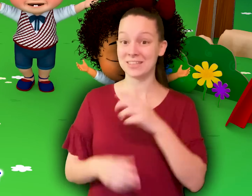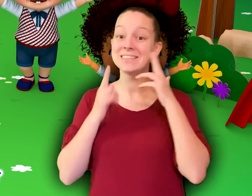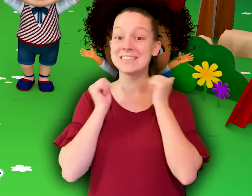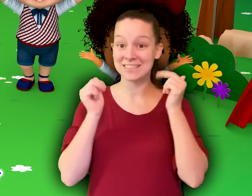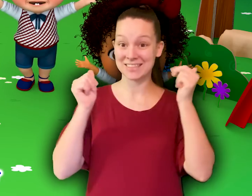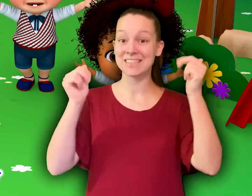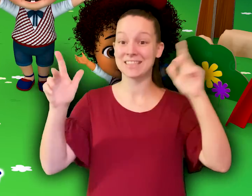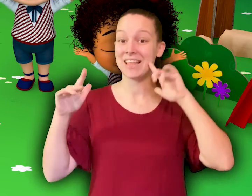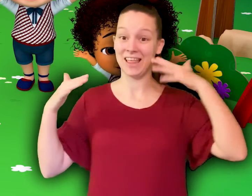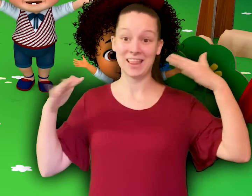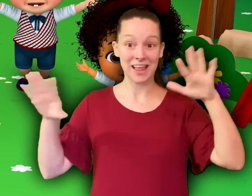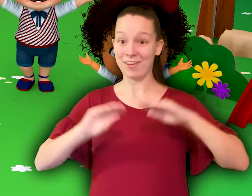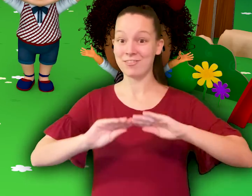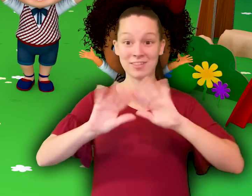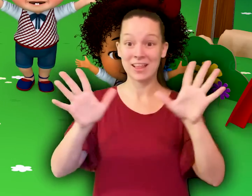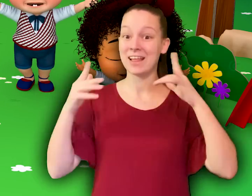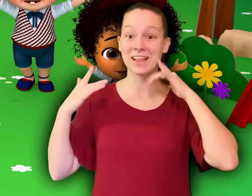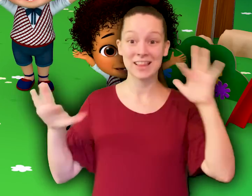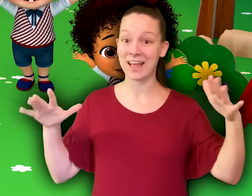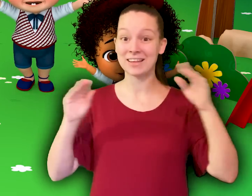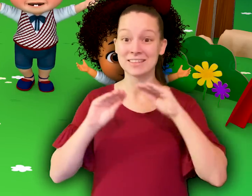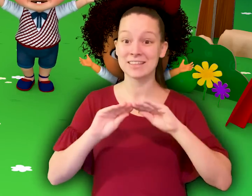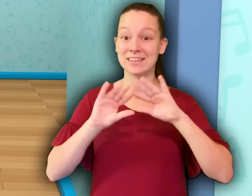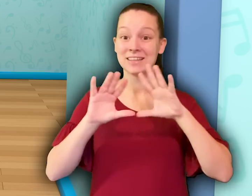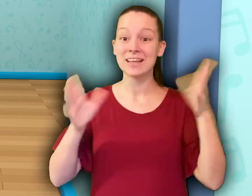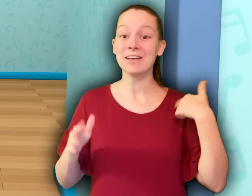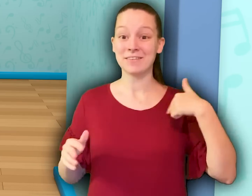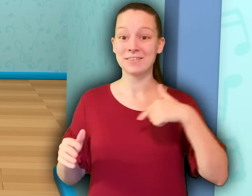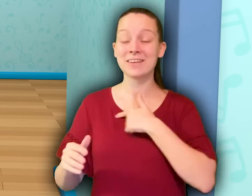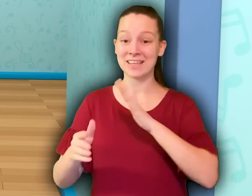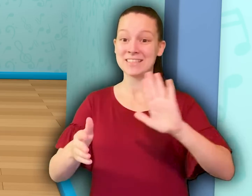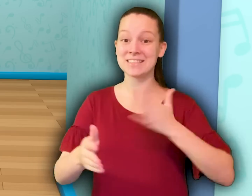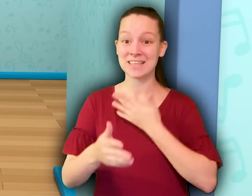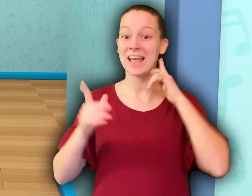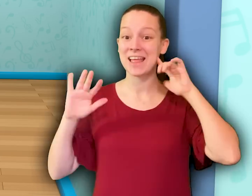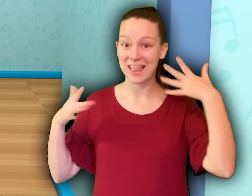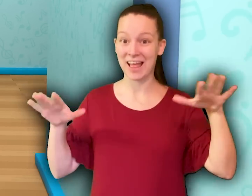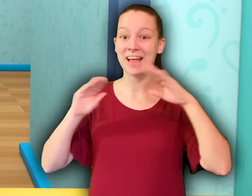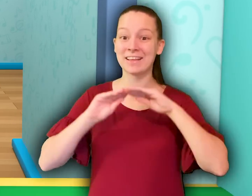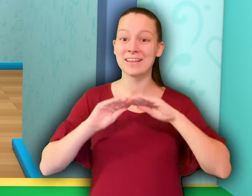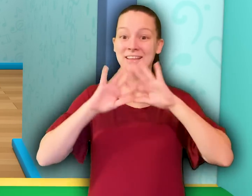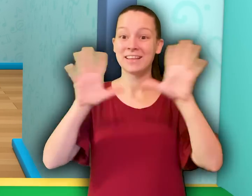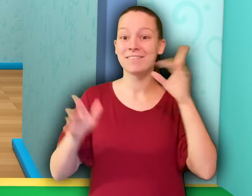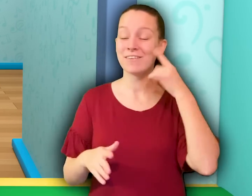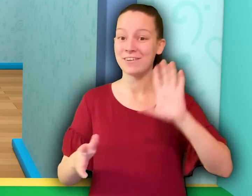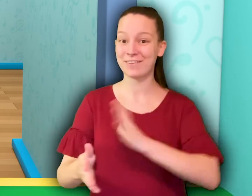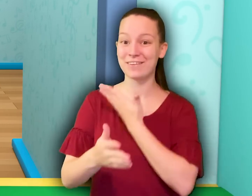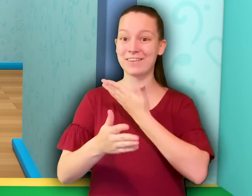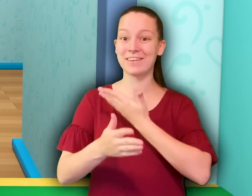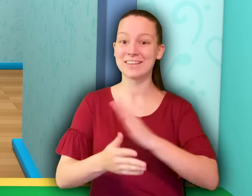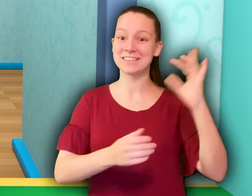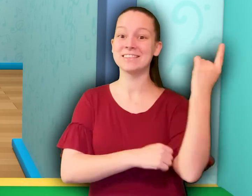we will sing loud and clear loud and clear loud and clear we will sing loud and clear on